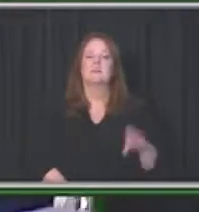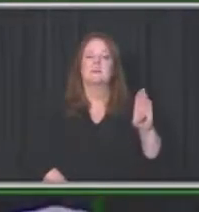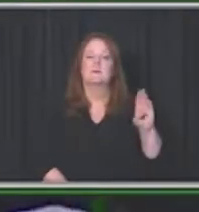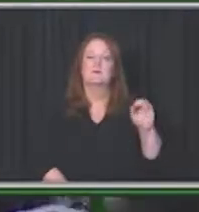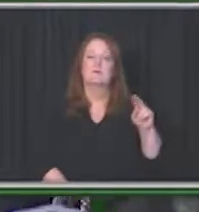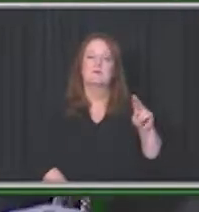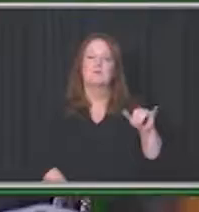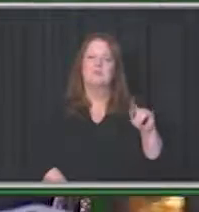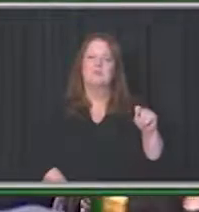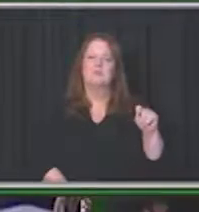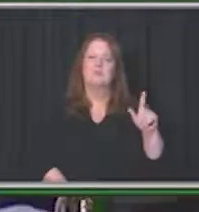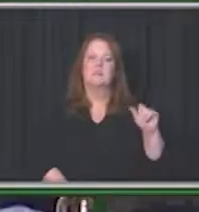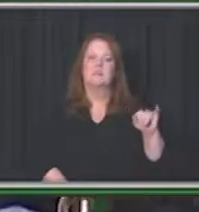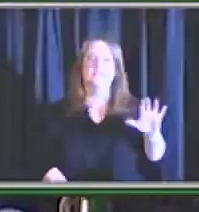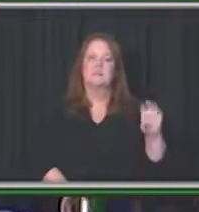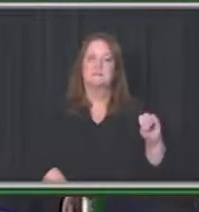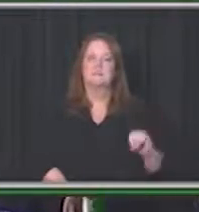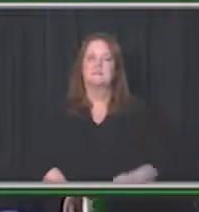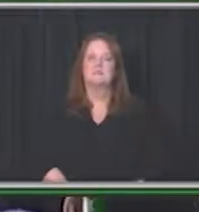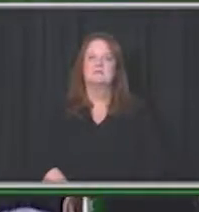Benita Rice.